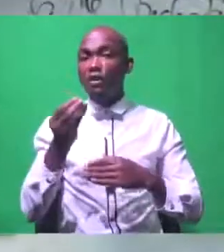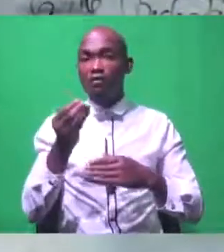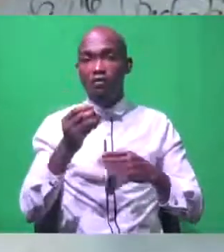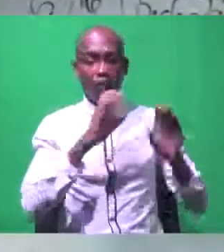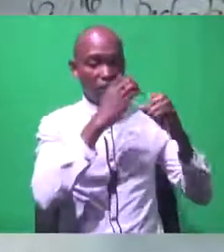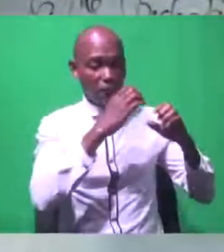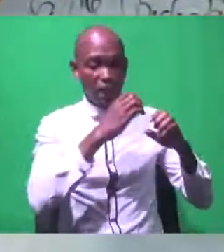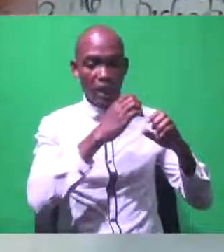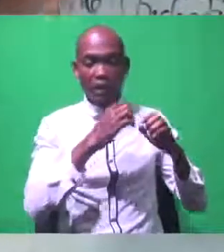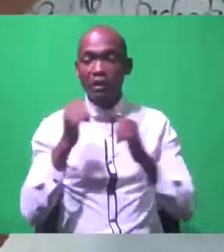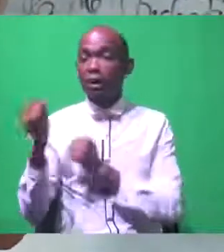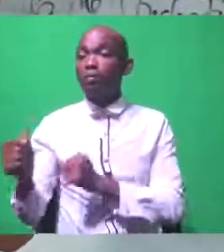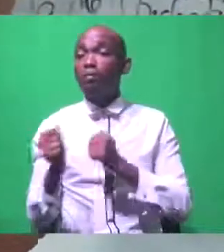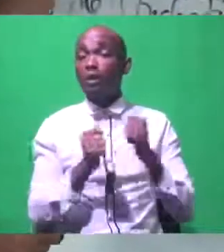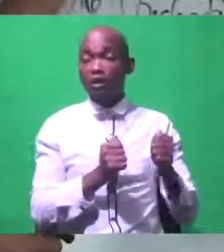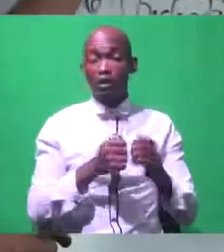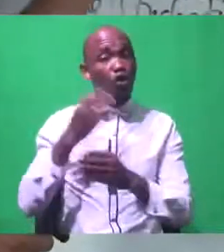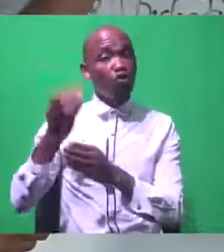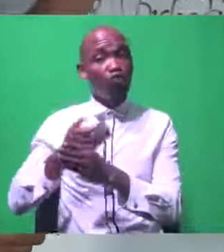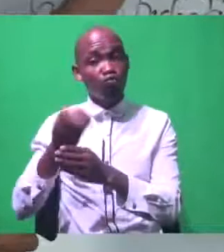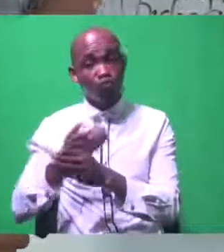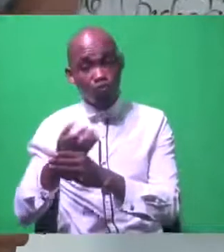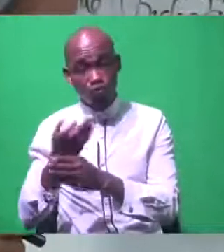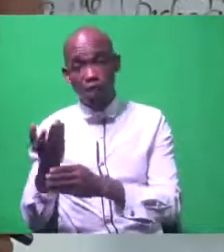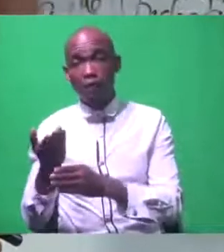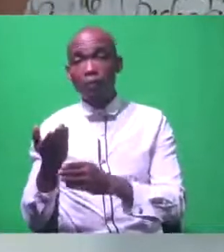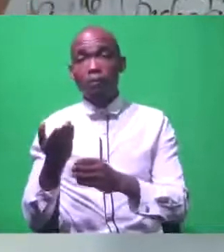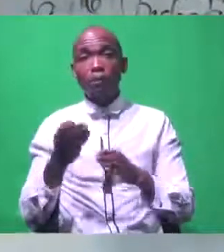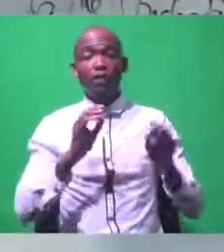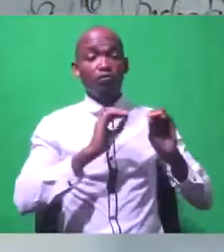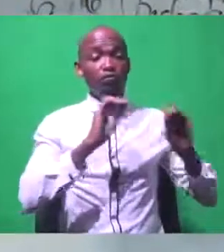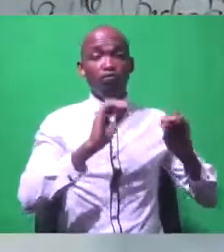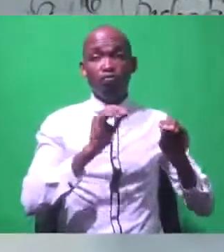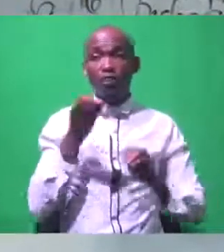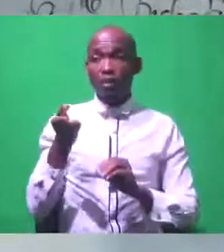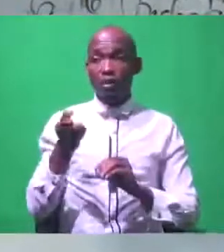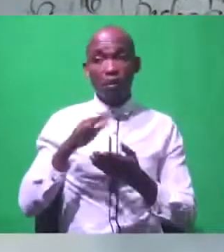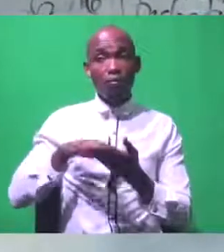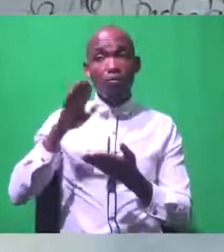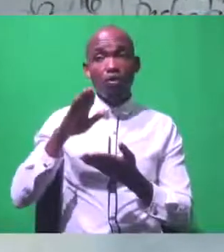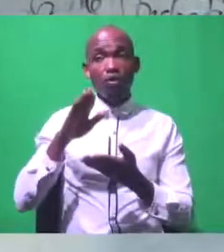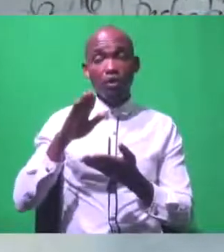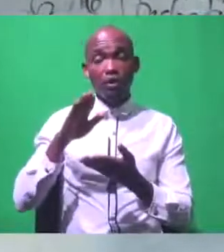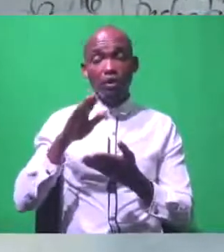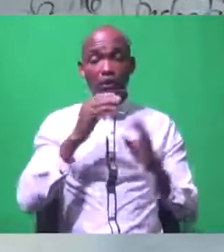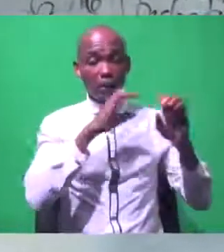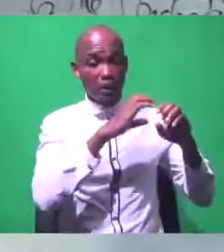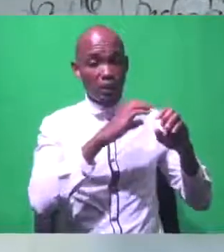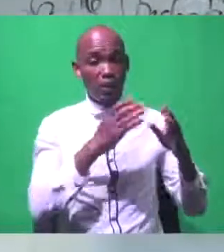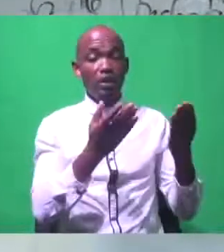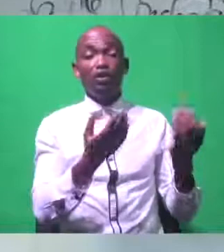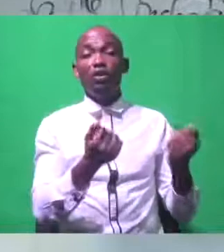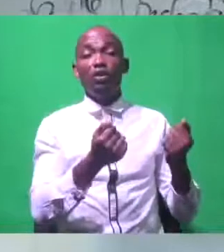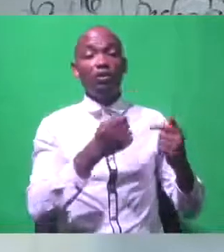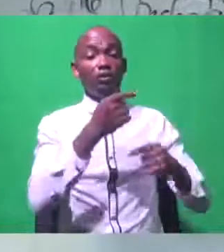They thought teaching Africans more science practices is to develop the